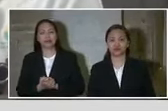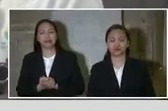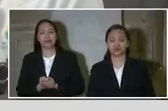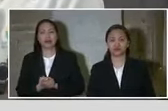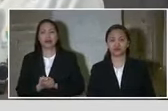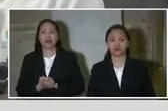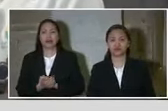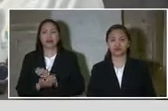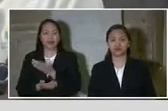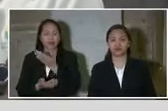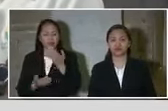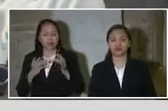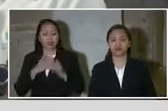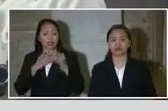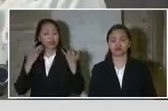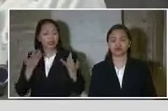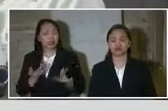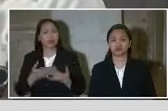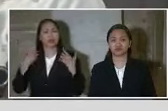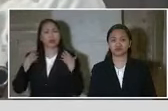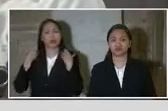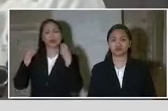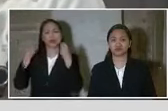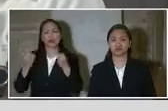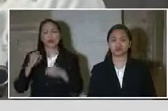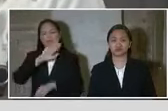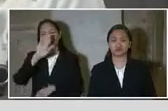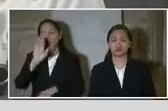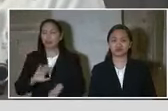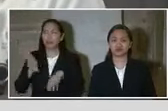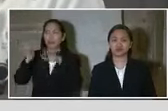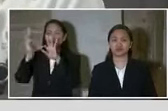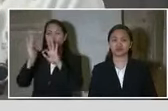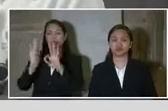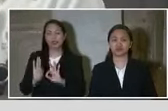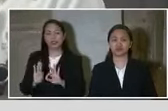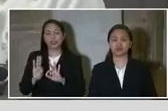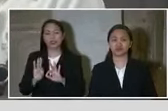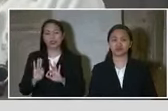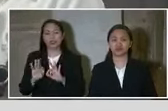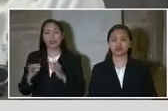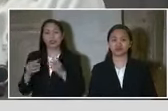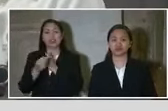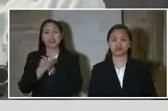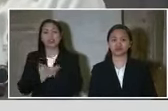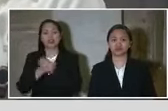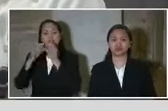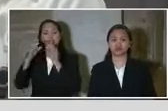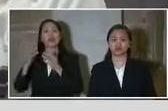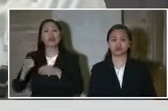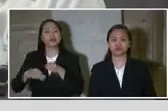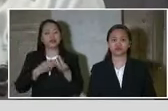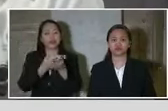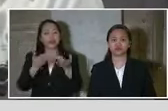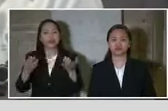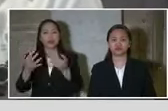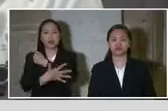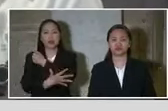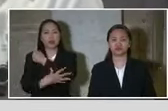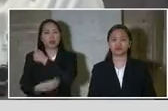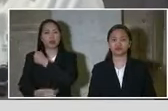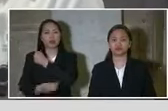His heart is steadfast. He shall not fear. Lavishly he gives to the poor.